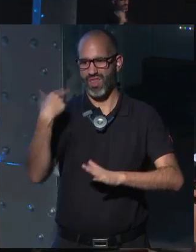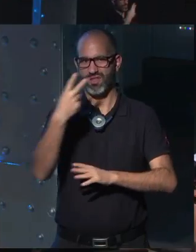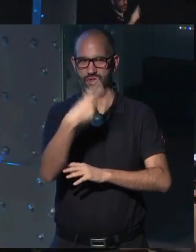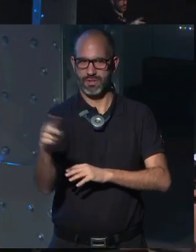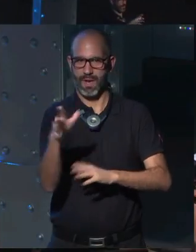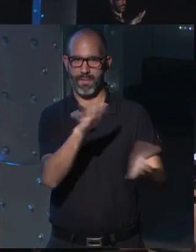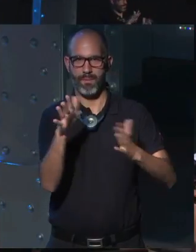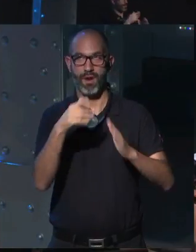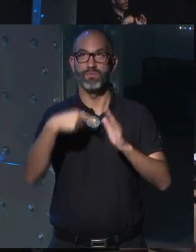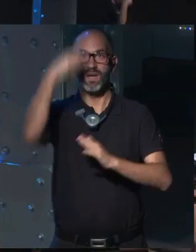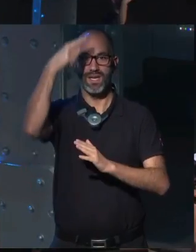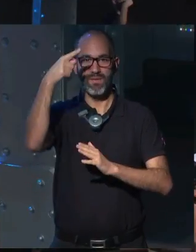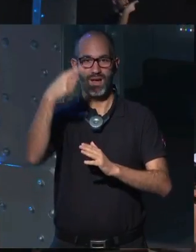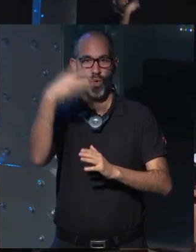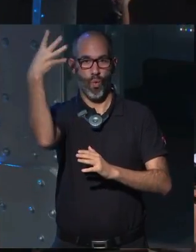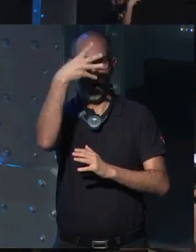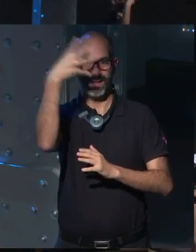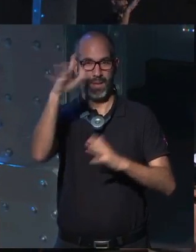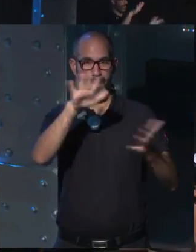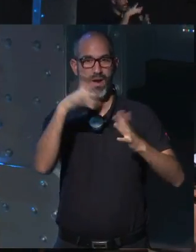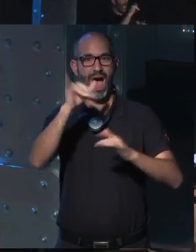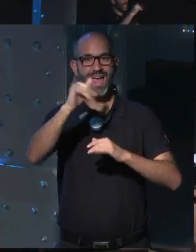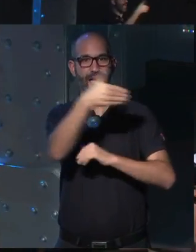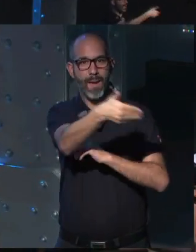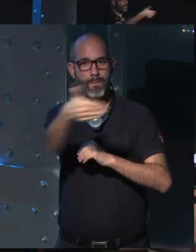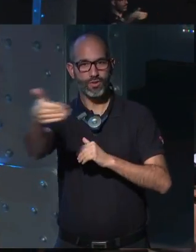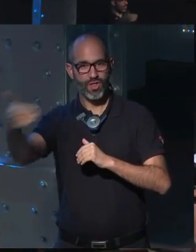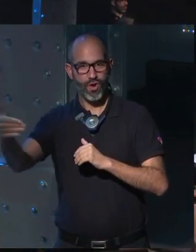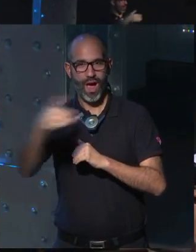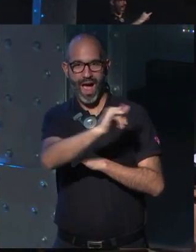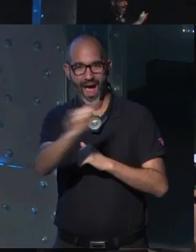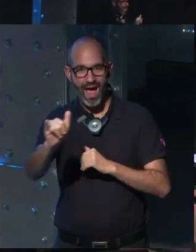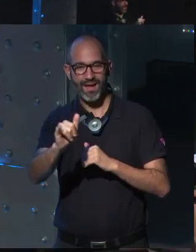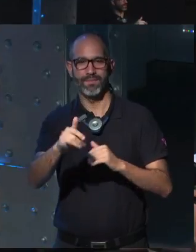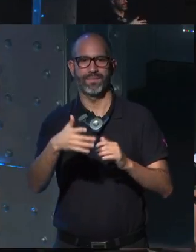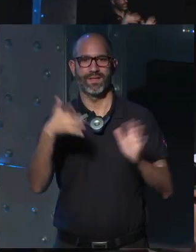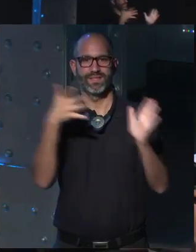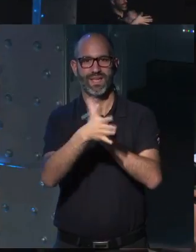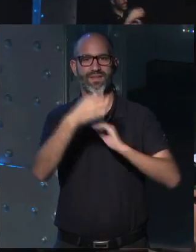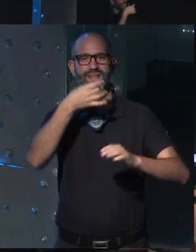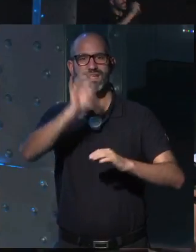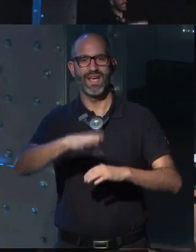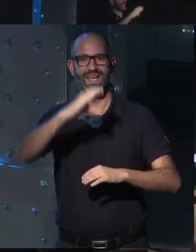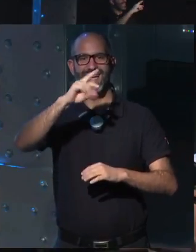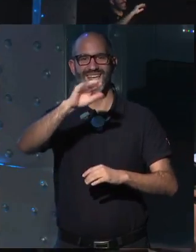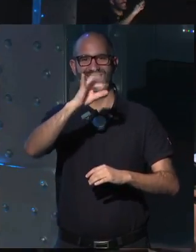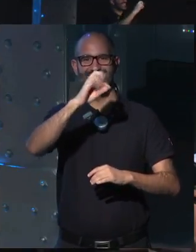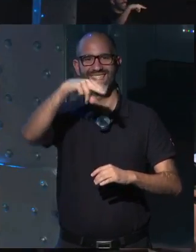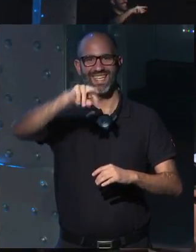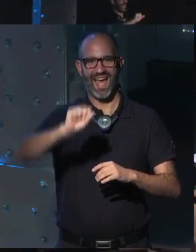couple of weeks ago, 2 floors higher up. There's an excellent exhibition they have to see, curated